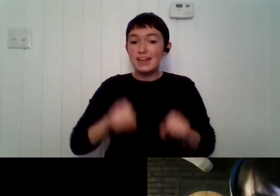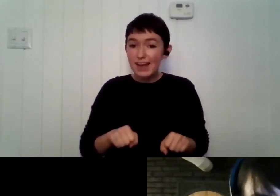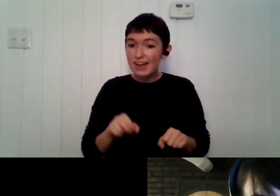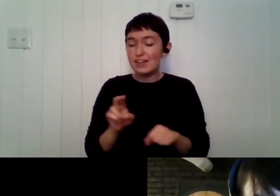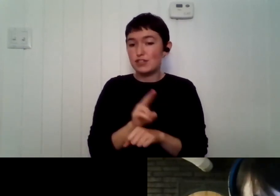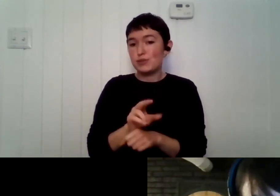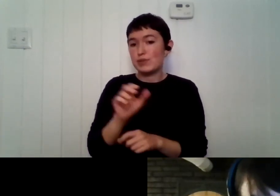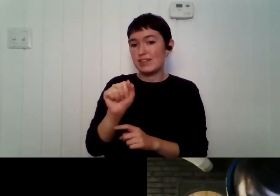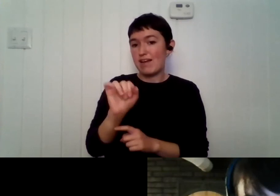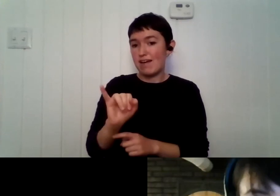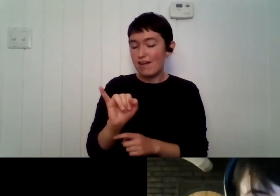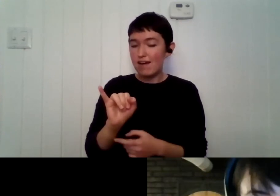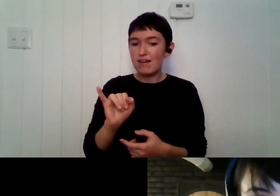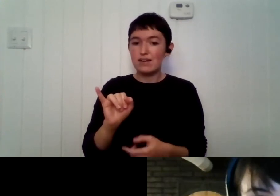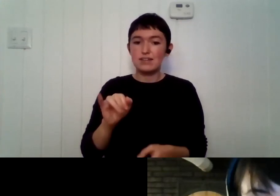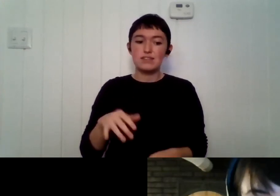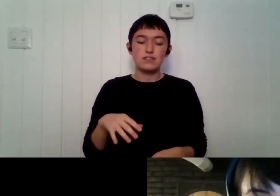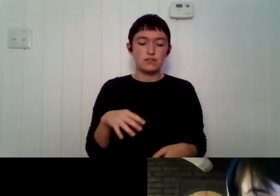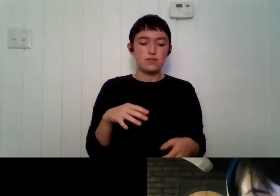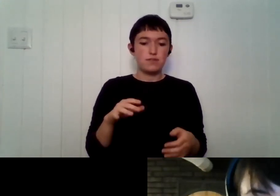to, more quickly